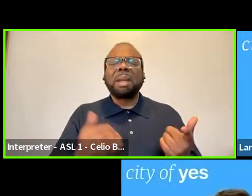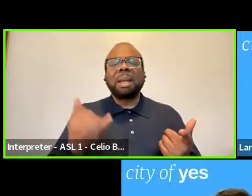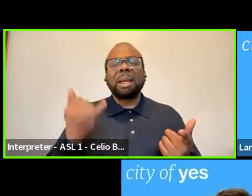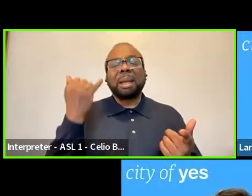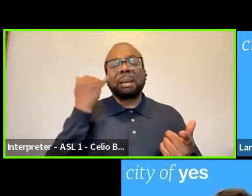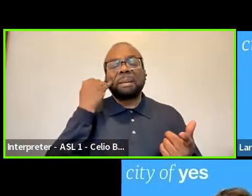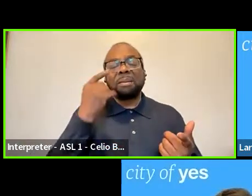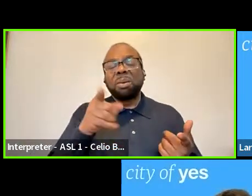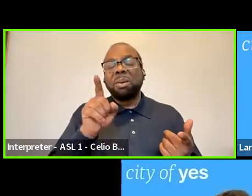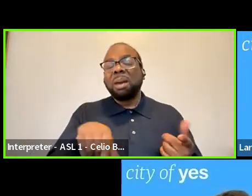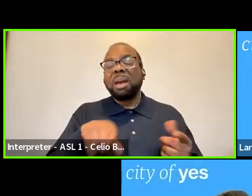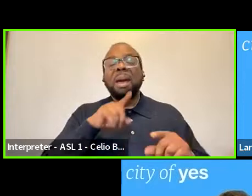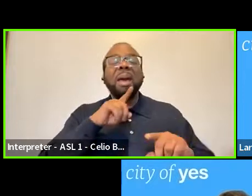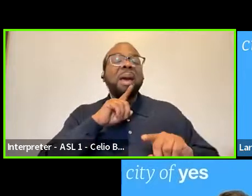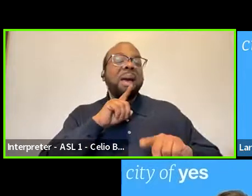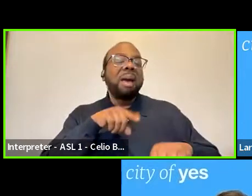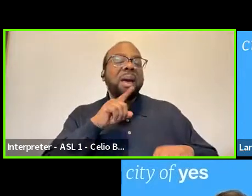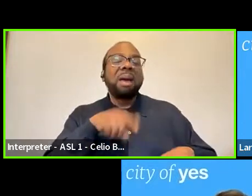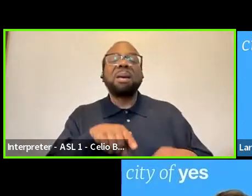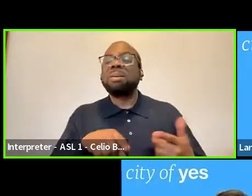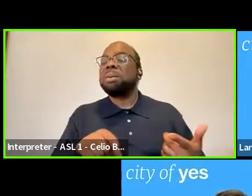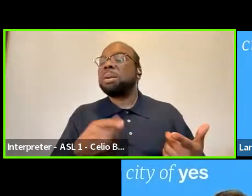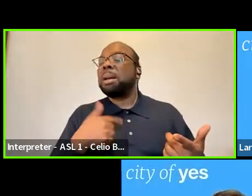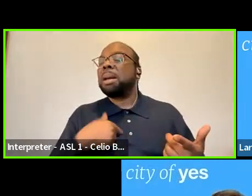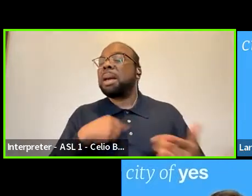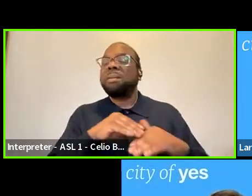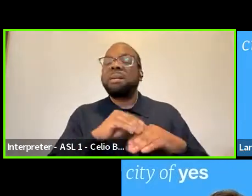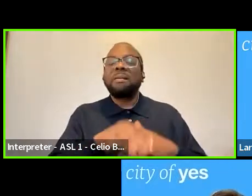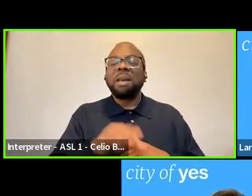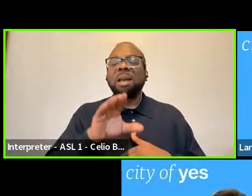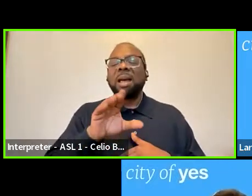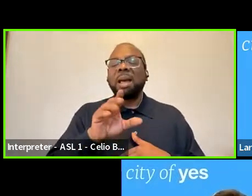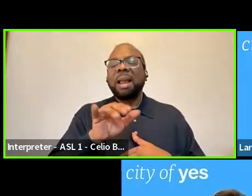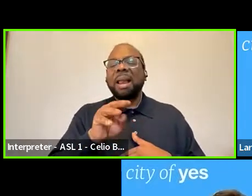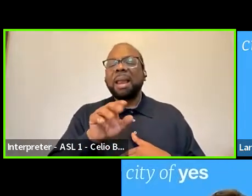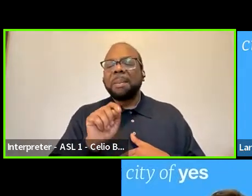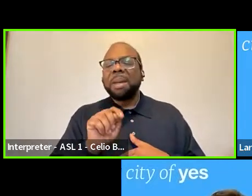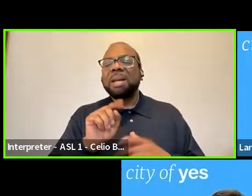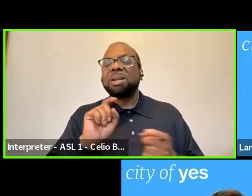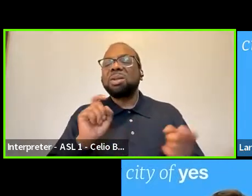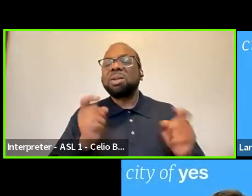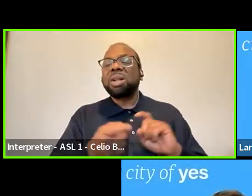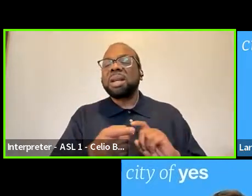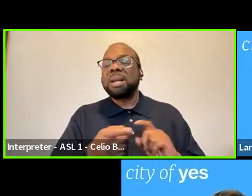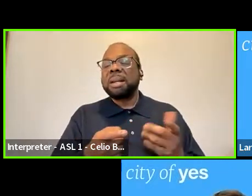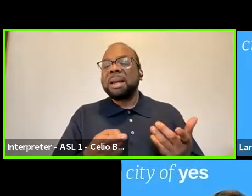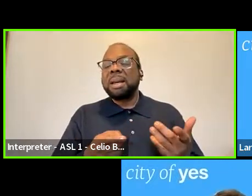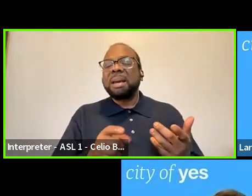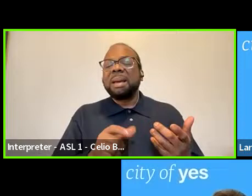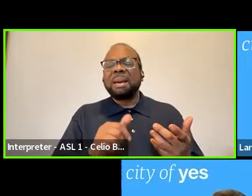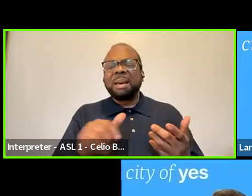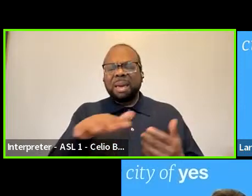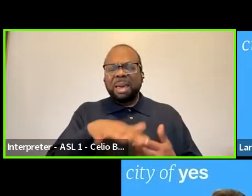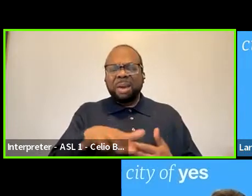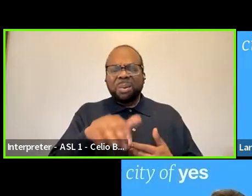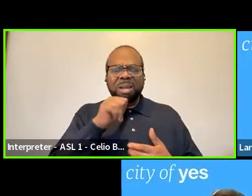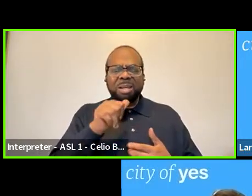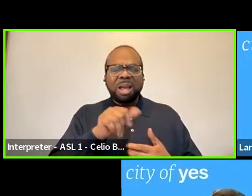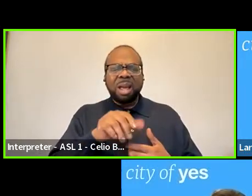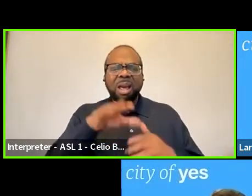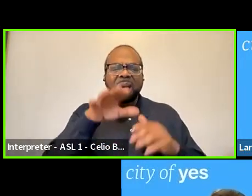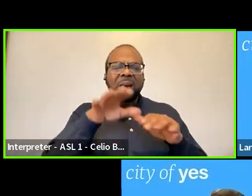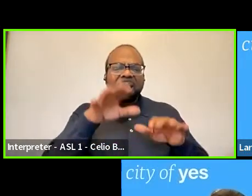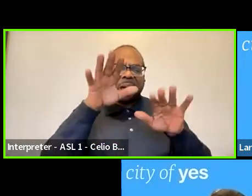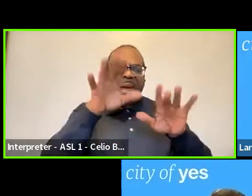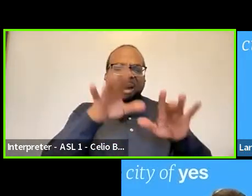could answer this one, given the effects of climate change, there are areas that are not currently considered in flood zone area, flood zoned,